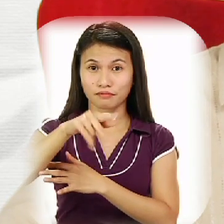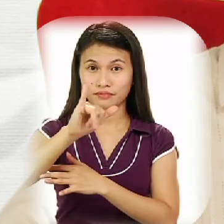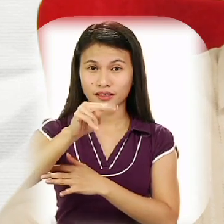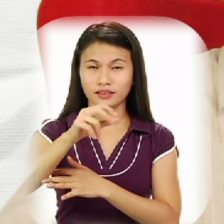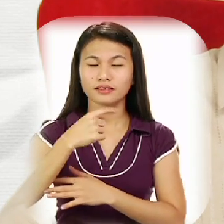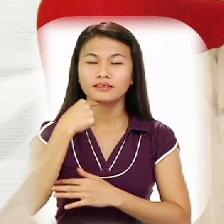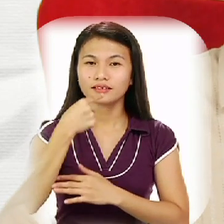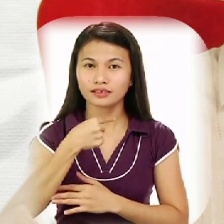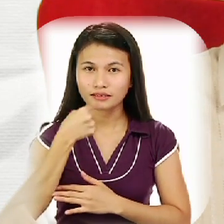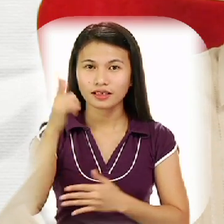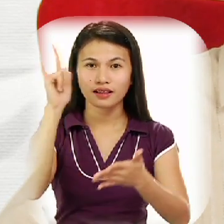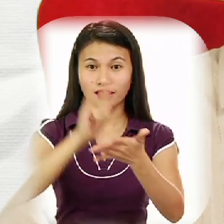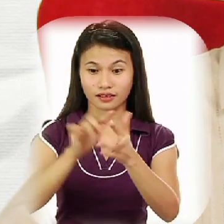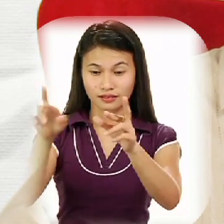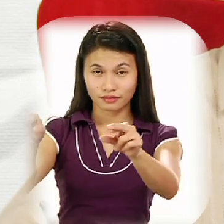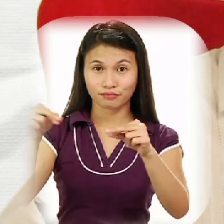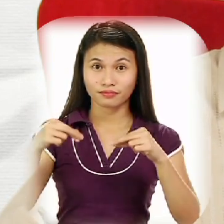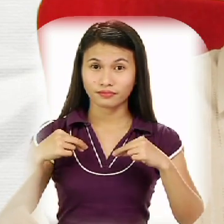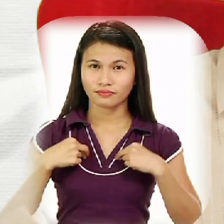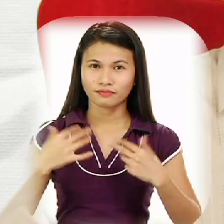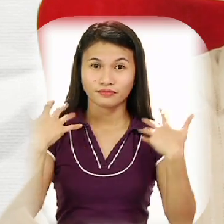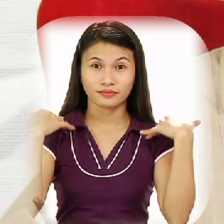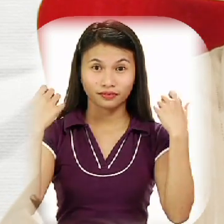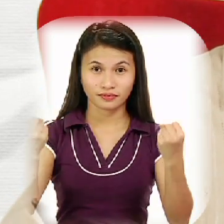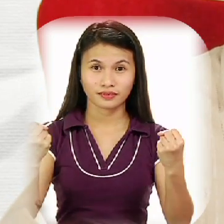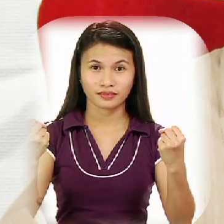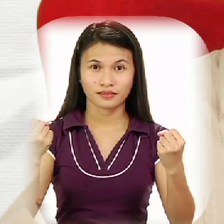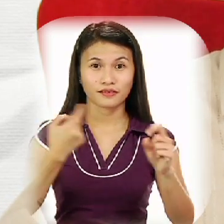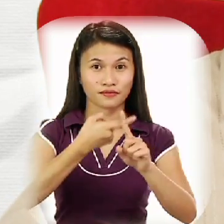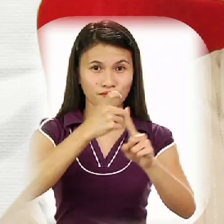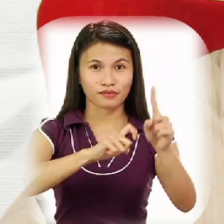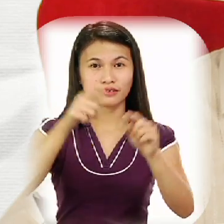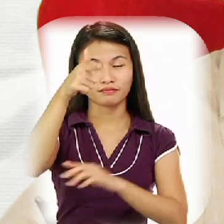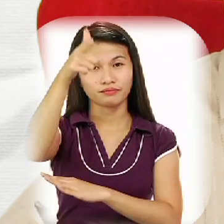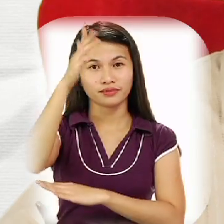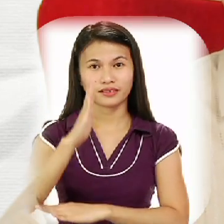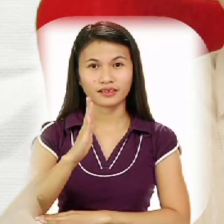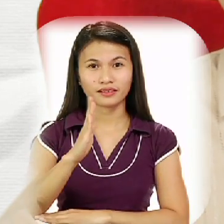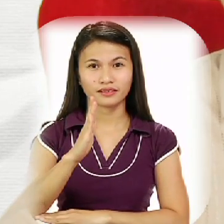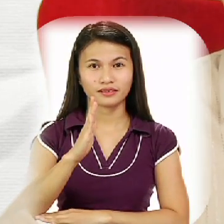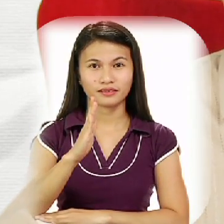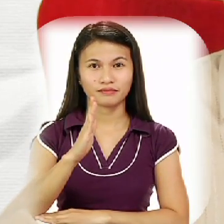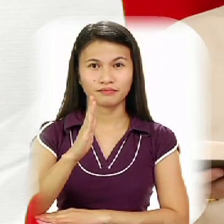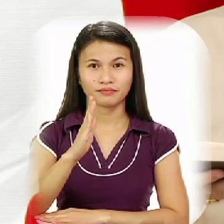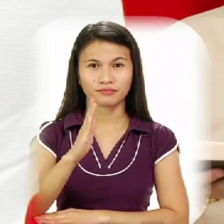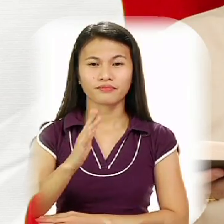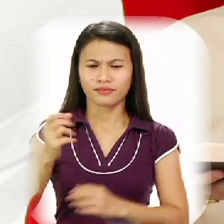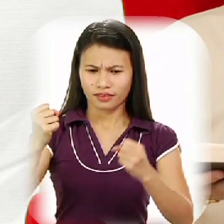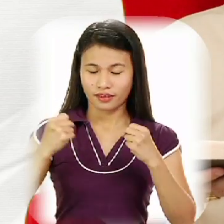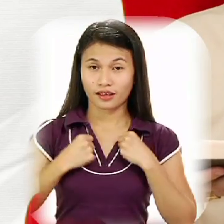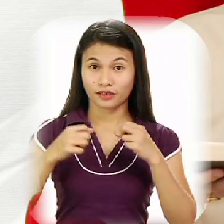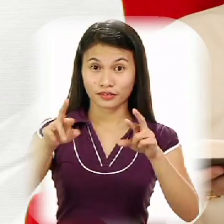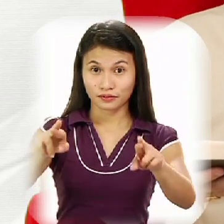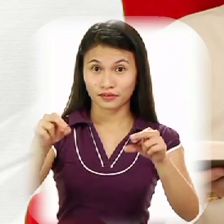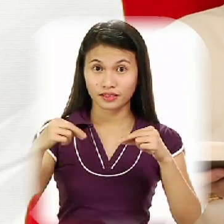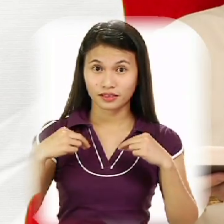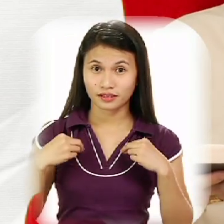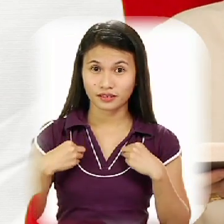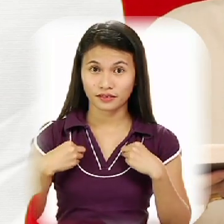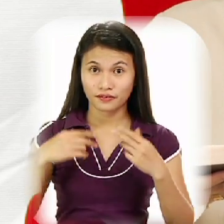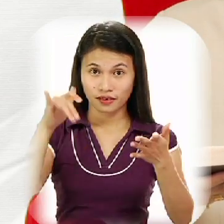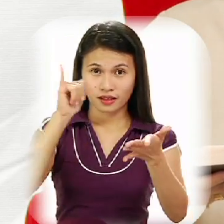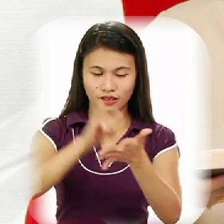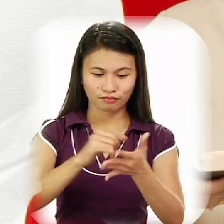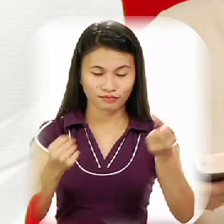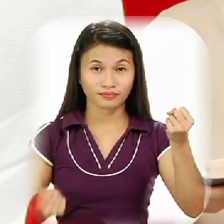he tells us that he has received strength from God. He has